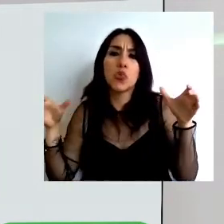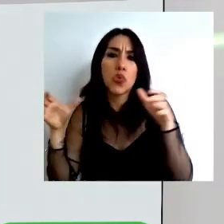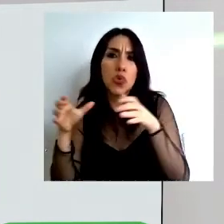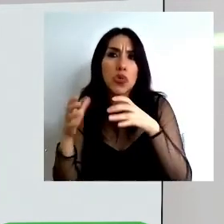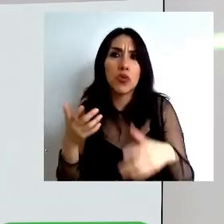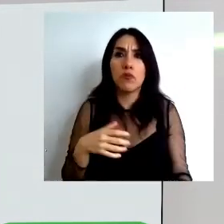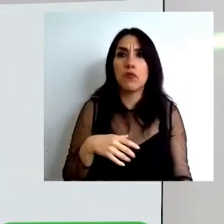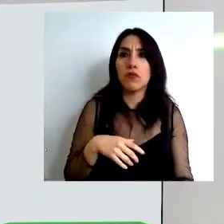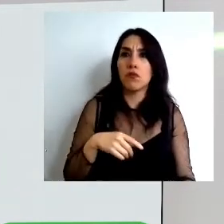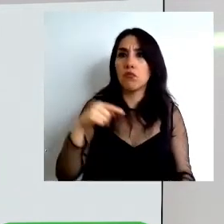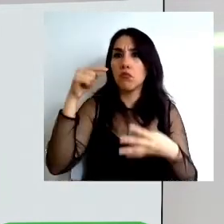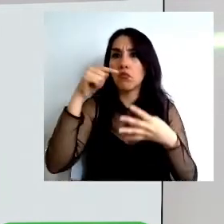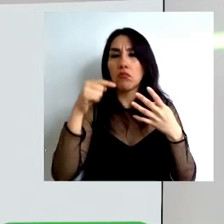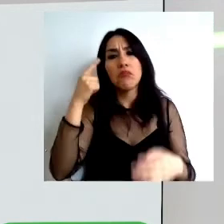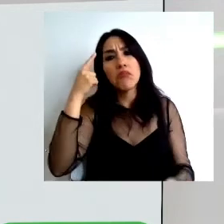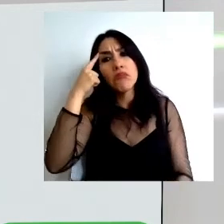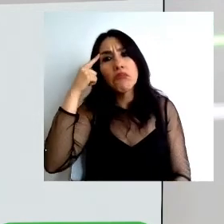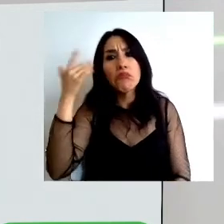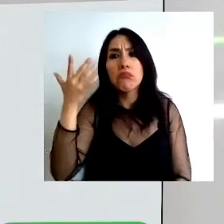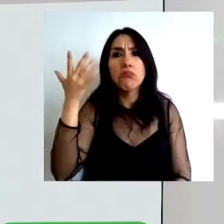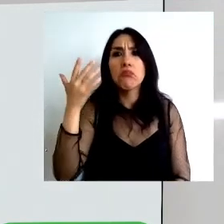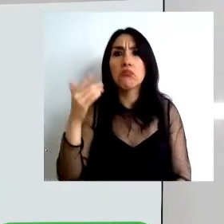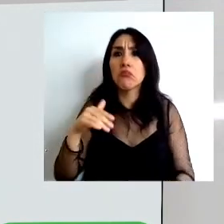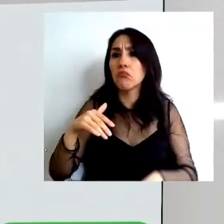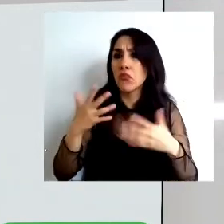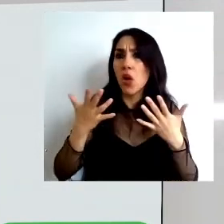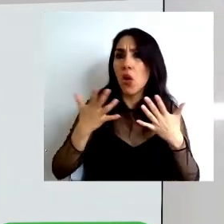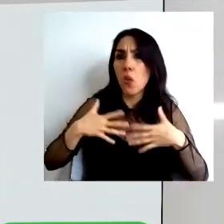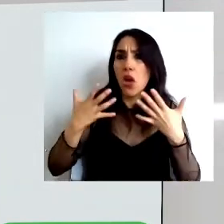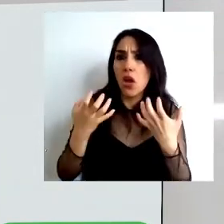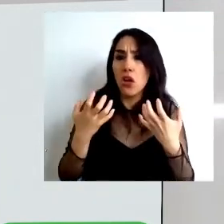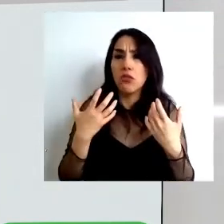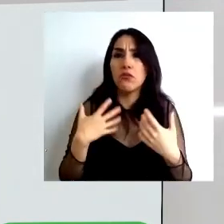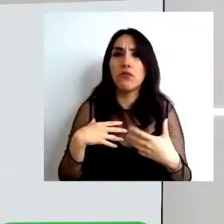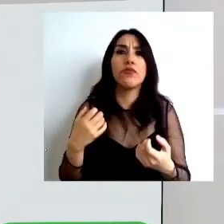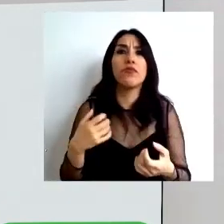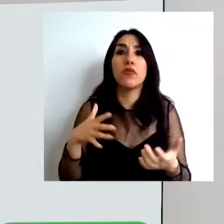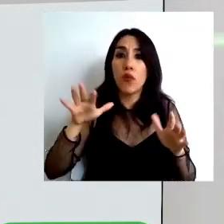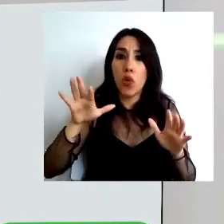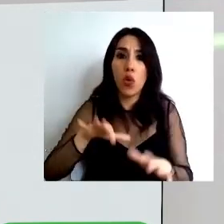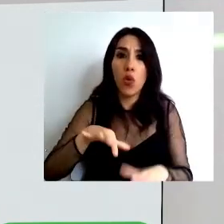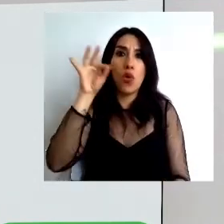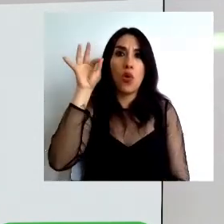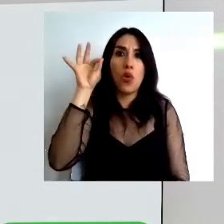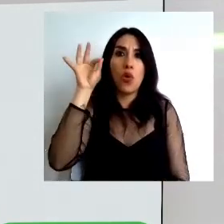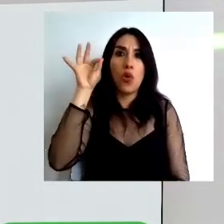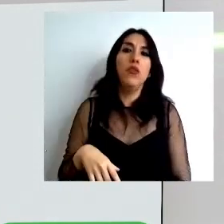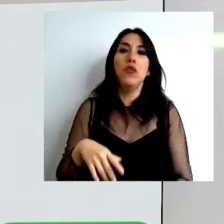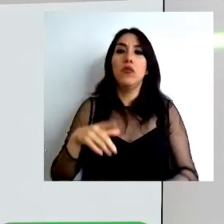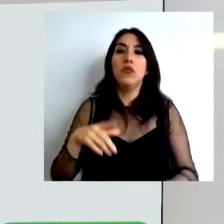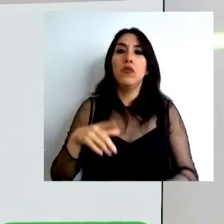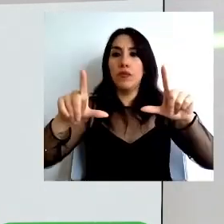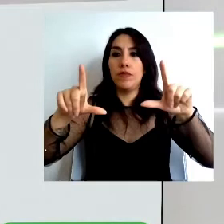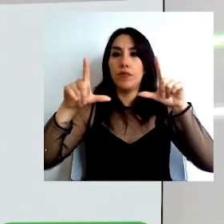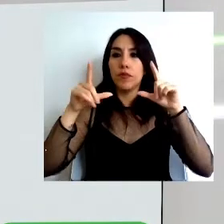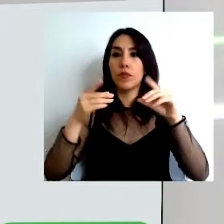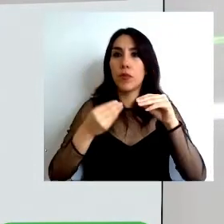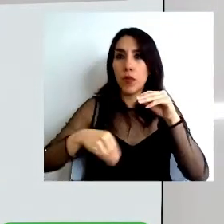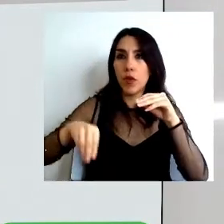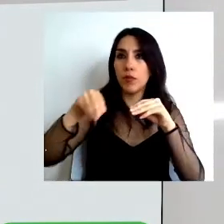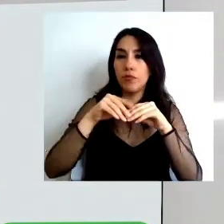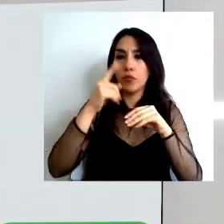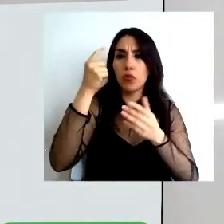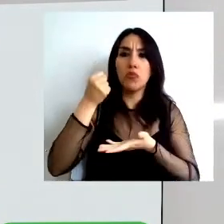impact? Do you want to achieve more revenues? Do you want to become a thought leader, a knowledge expert in the